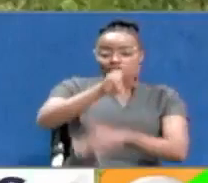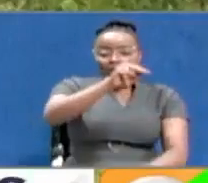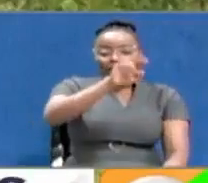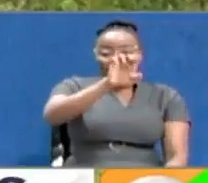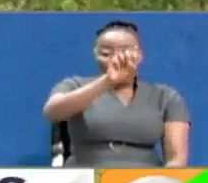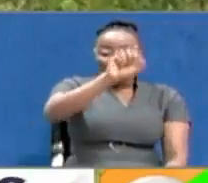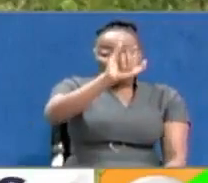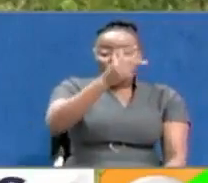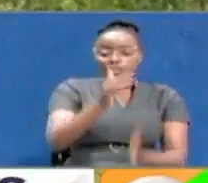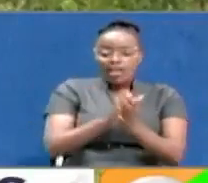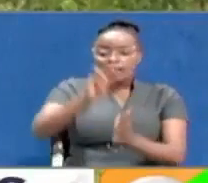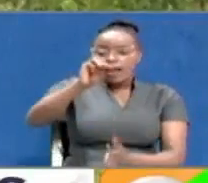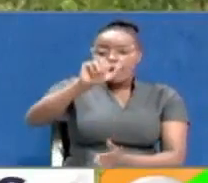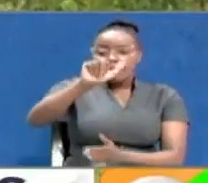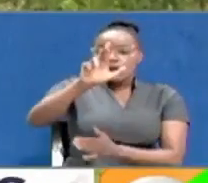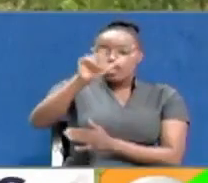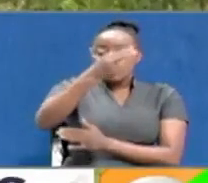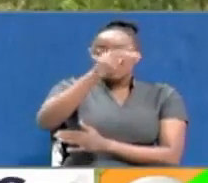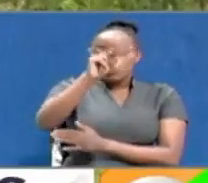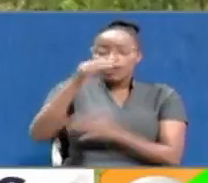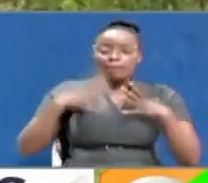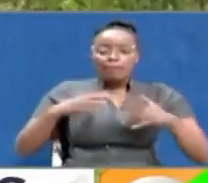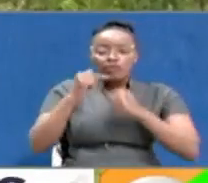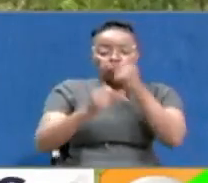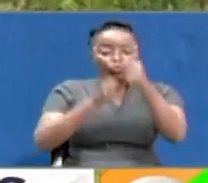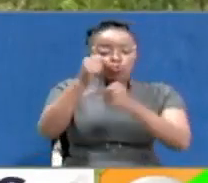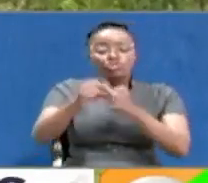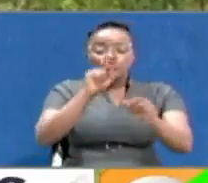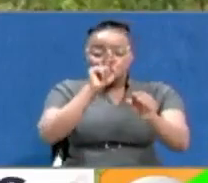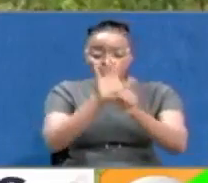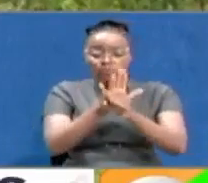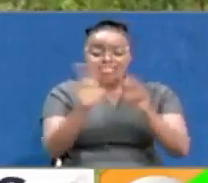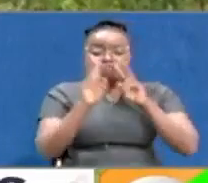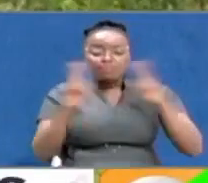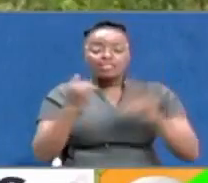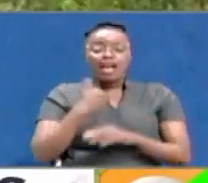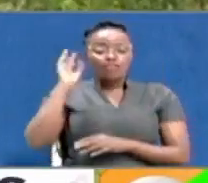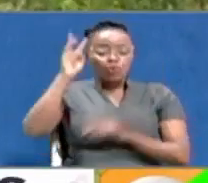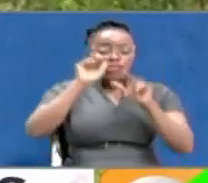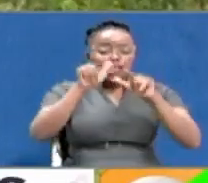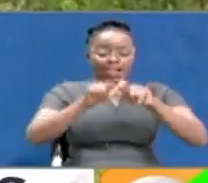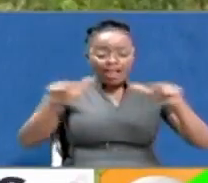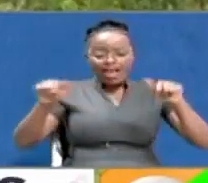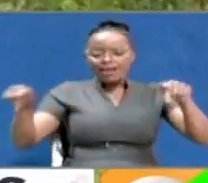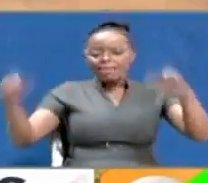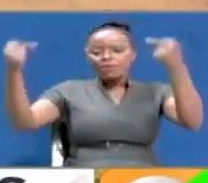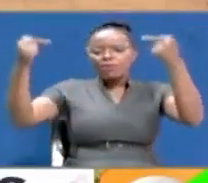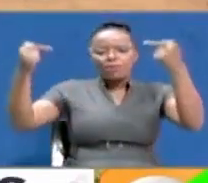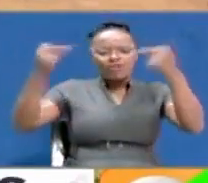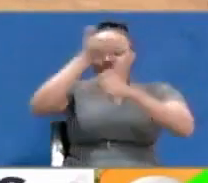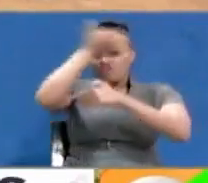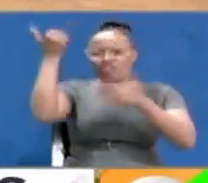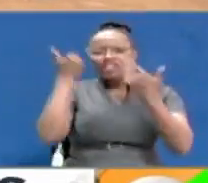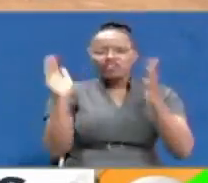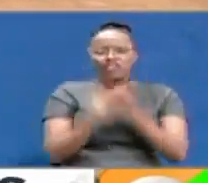Nessuit and Mariashoni, residents have now vowed to continue maintaining peace in the area, with the land dispute now becoming a thing of the past.